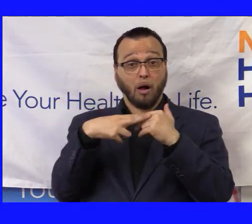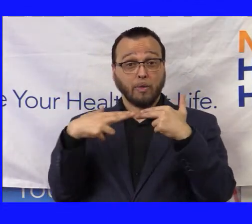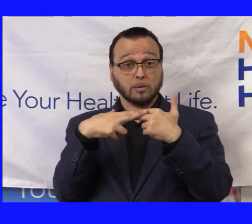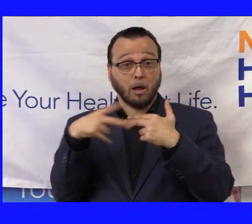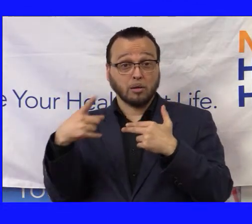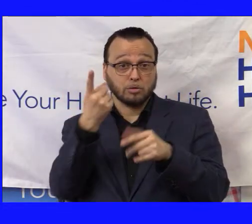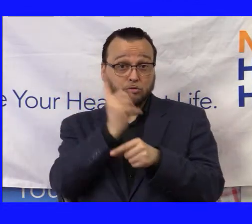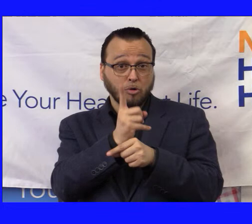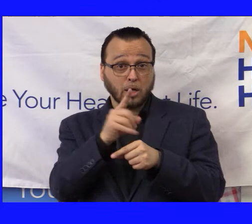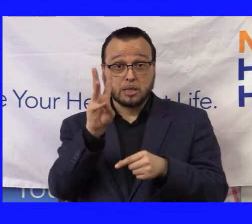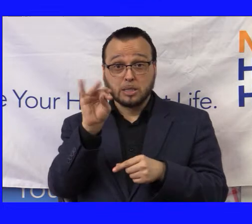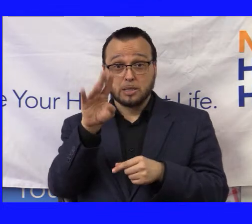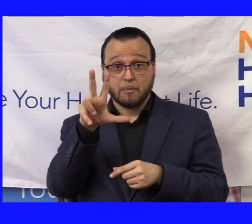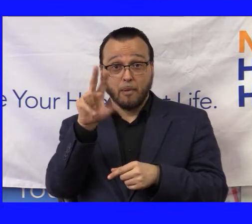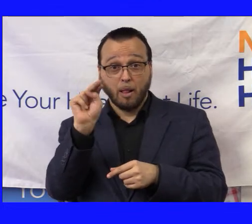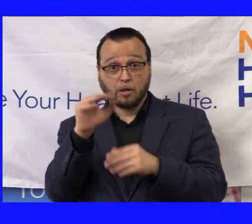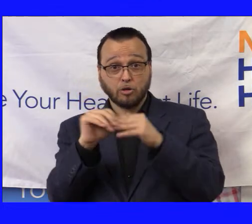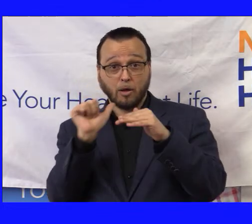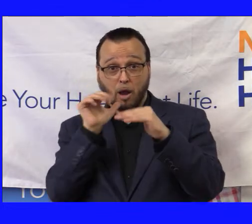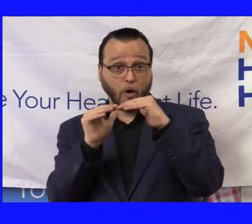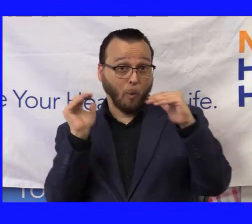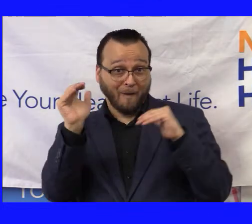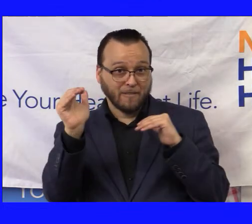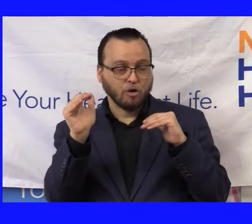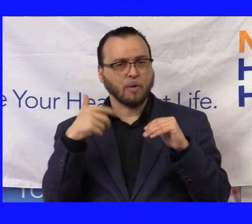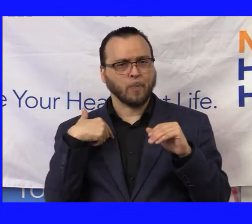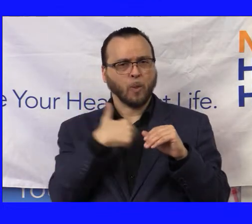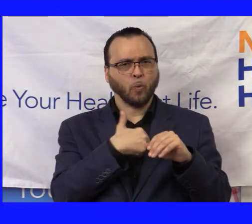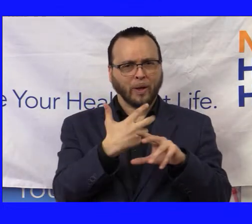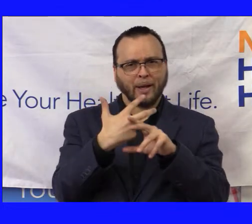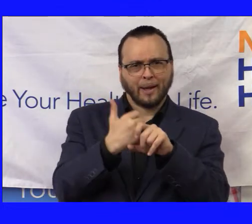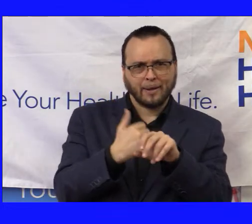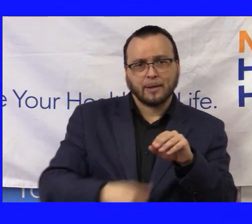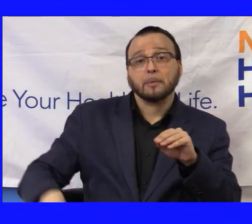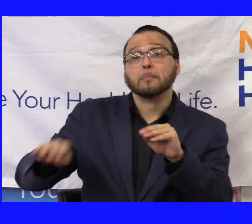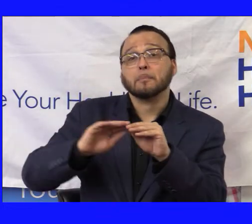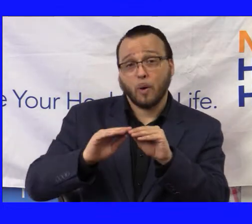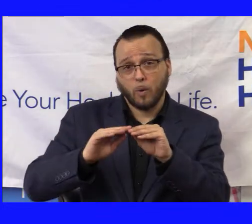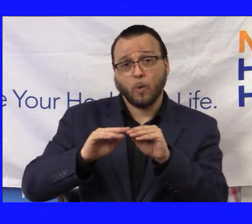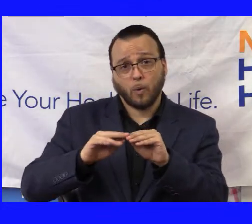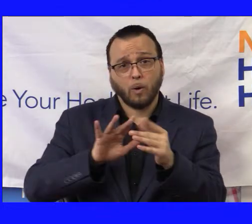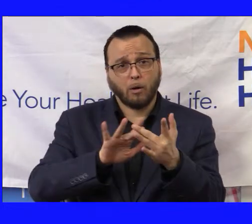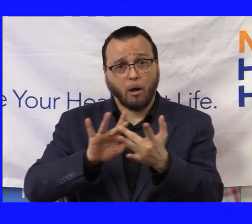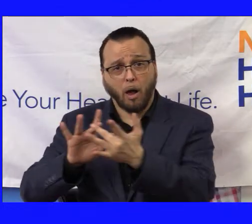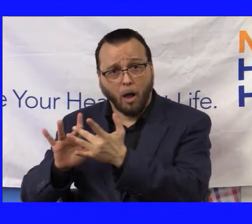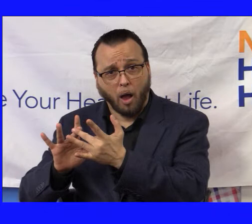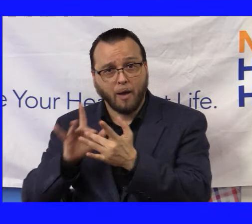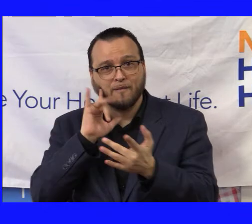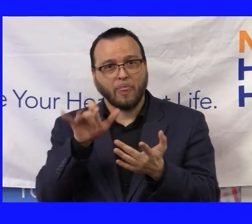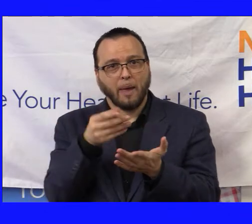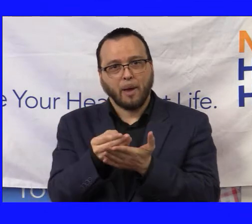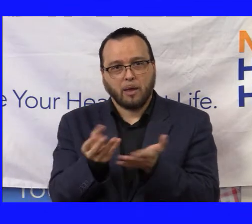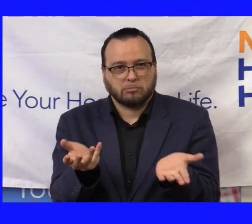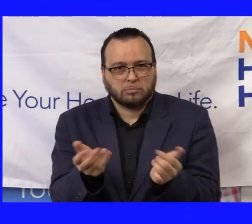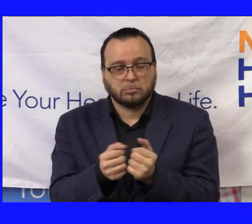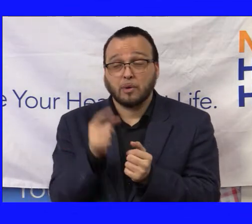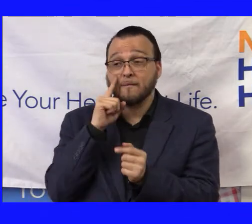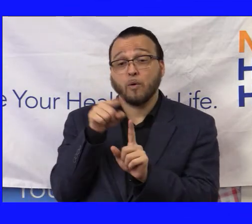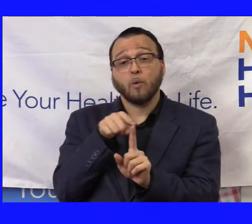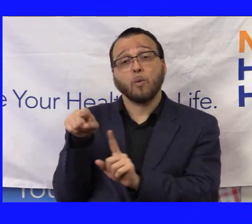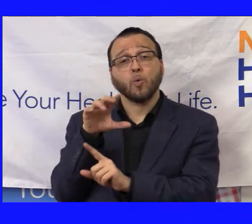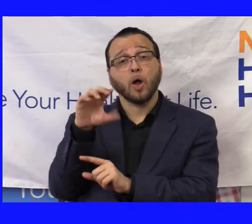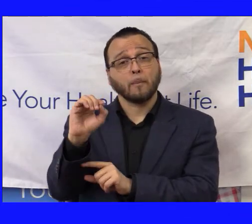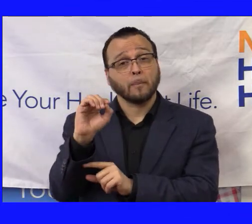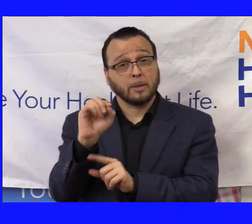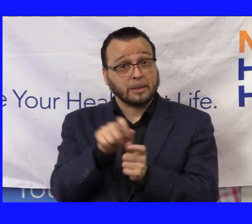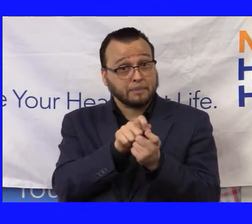million not to exceed, we are getting more canvassing for the buck, if you will. For these companies, for these firms in particular, we